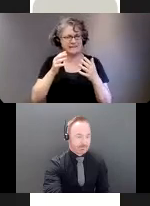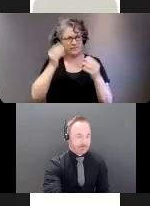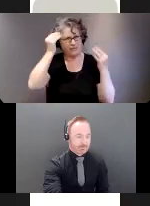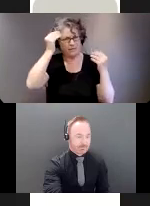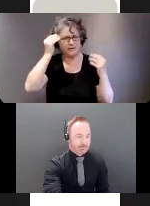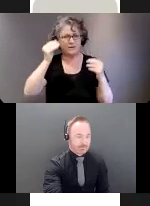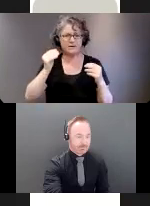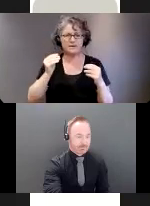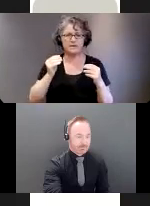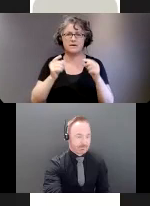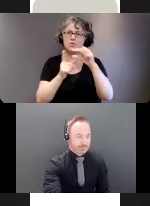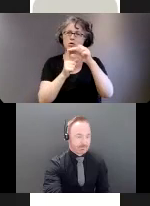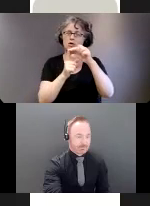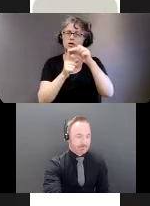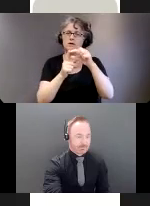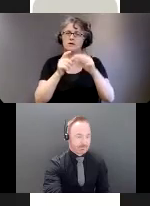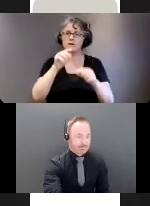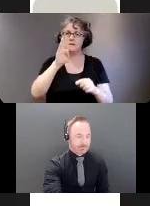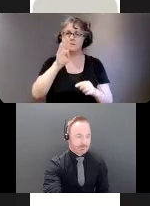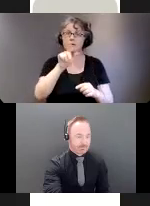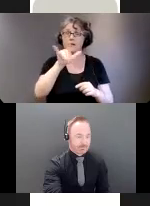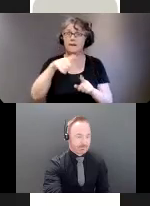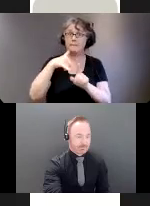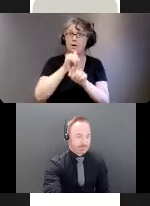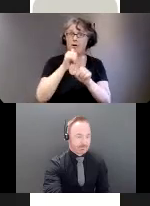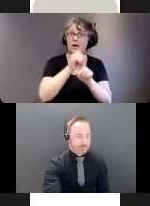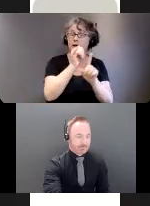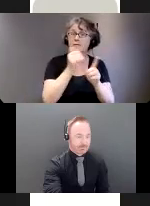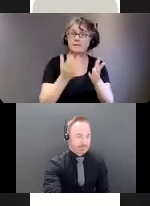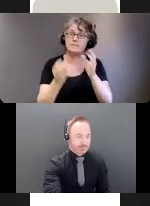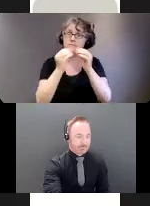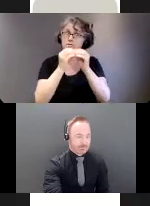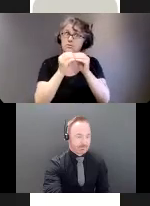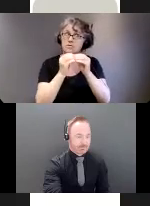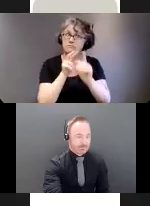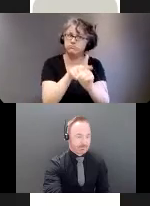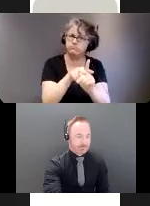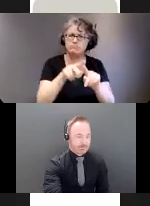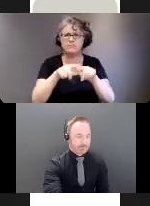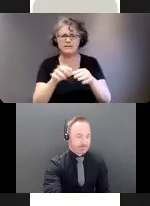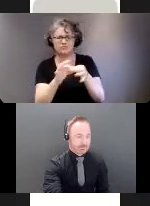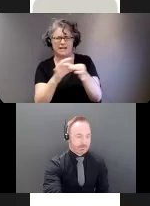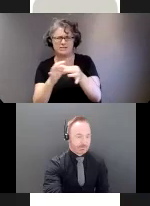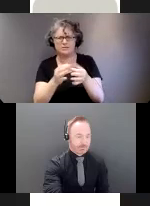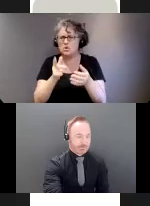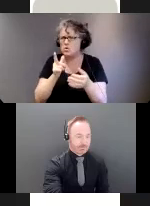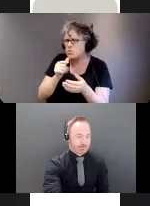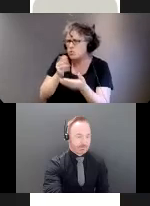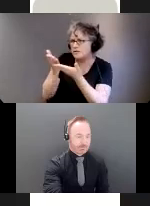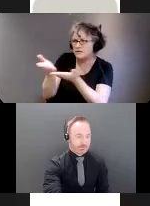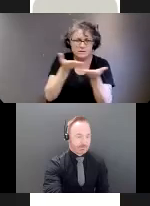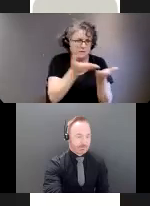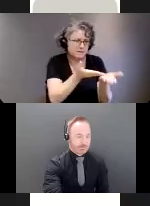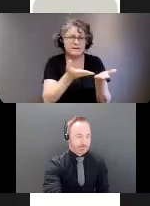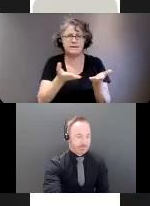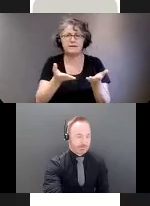be specifically more relevant, especially depending on the type of relationship. Domestic violence, of